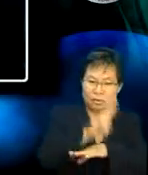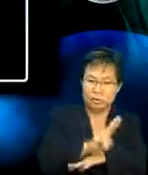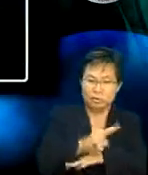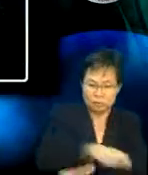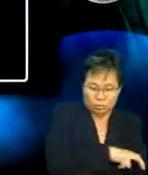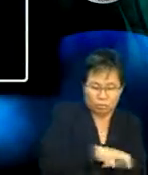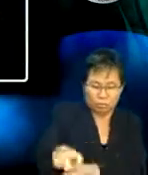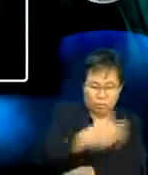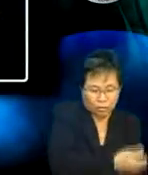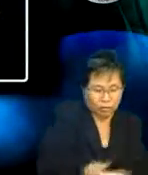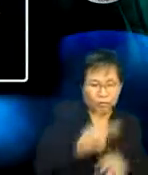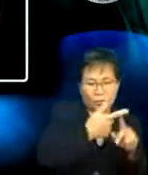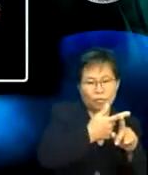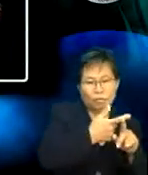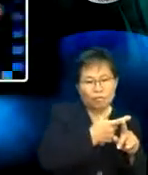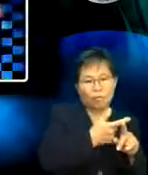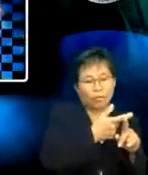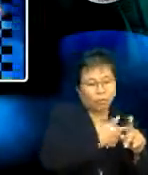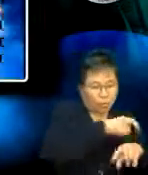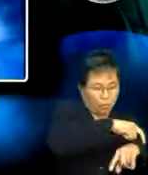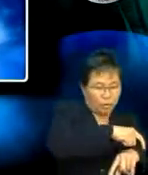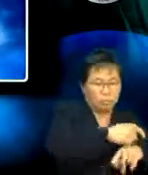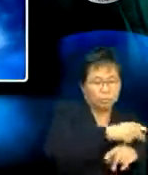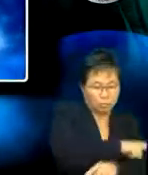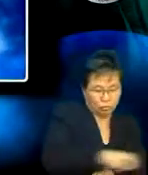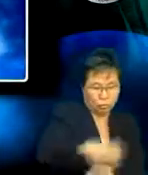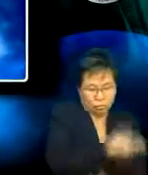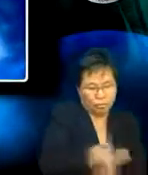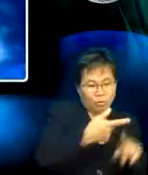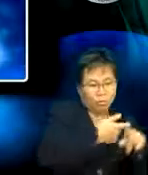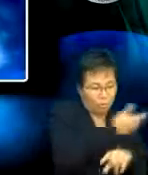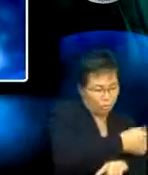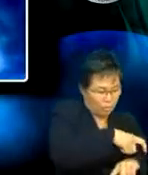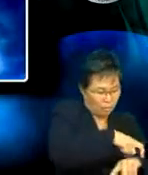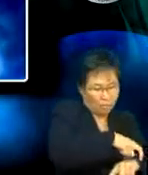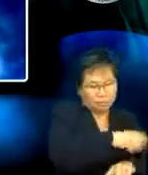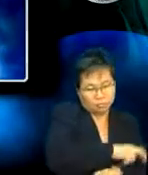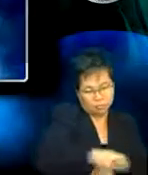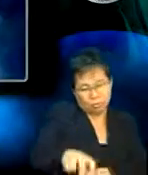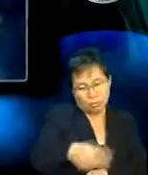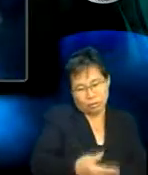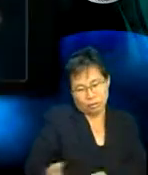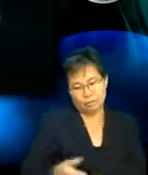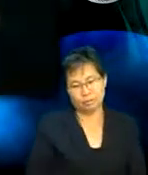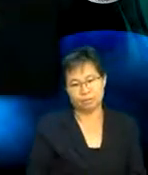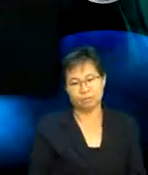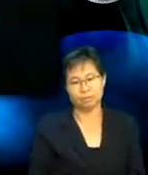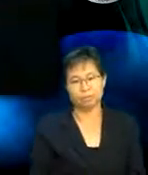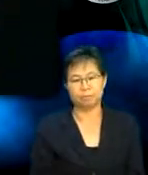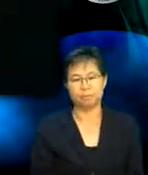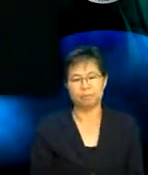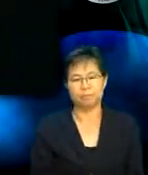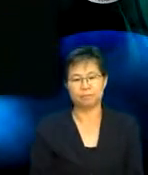Space shuttles can be used to transport the things that they need from Earth.